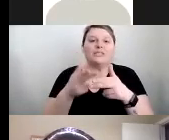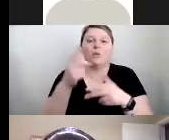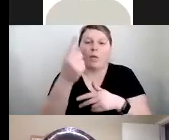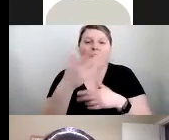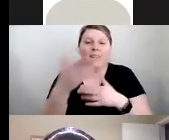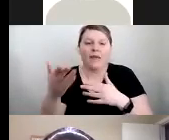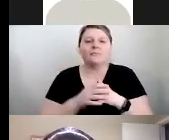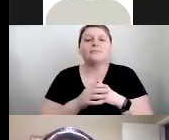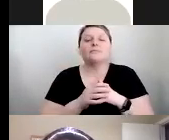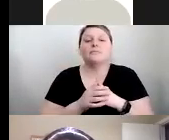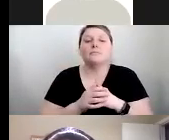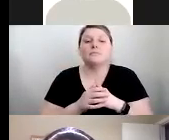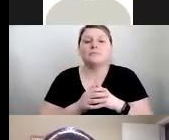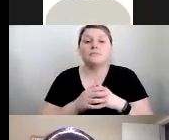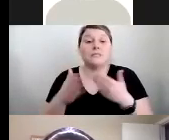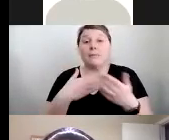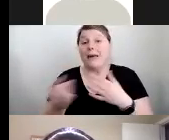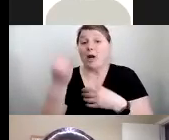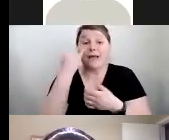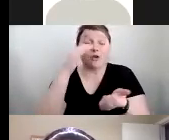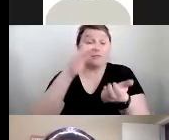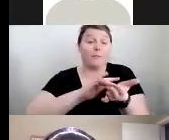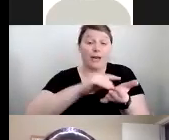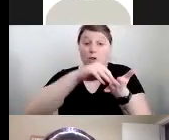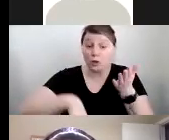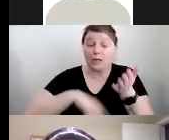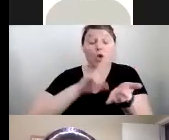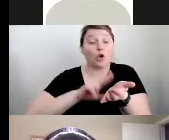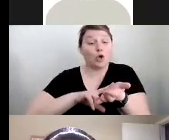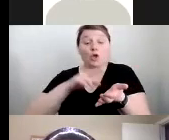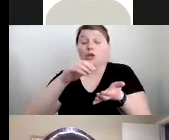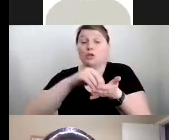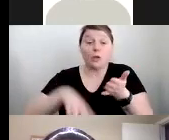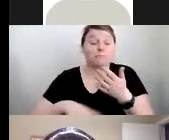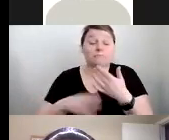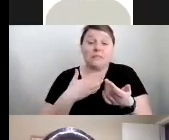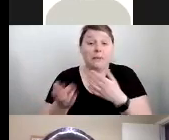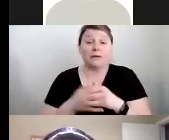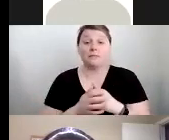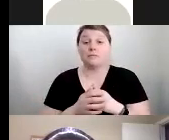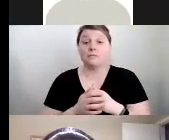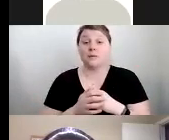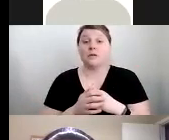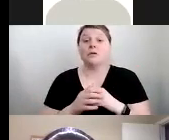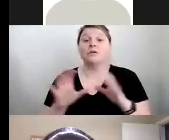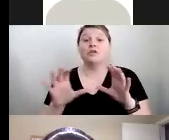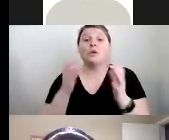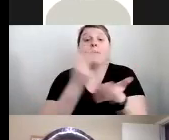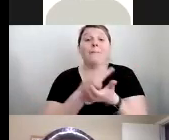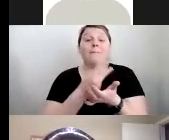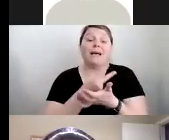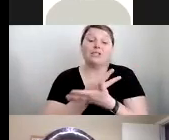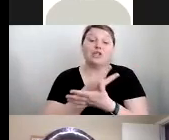audience, Right. regardless if they're a medical student or a nursing student or neither, is just doing a master's in global